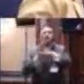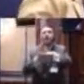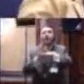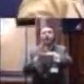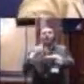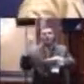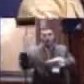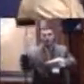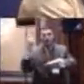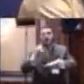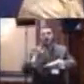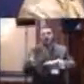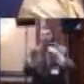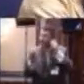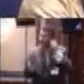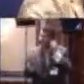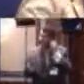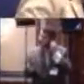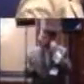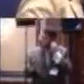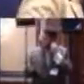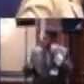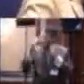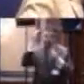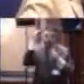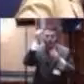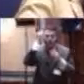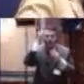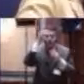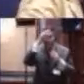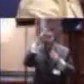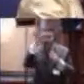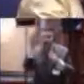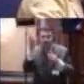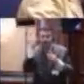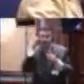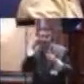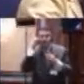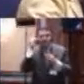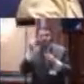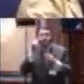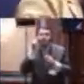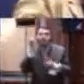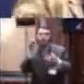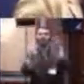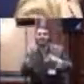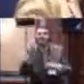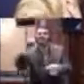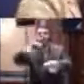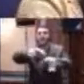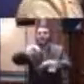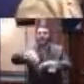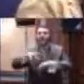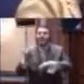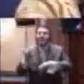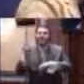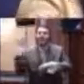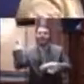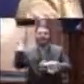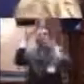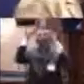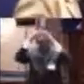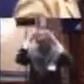coming, and this reform is like a tsunami. I mean, it wipes, it could possibly wash